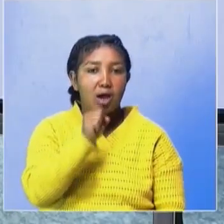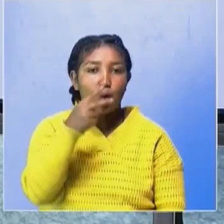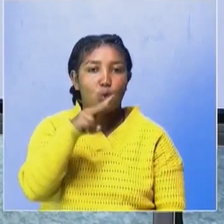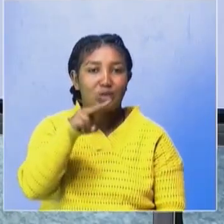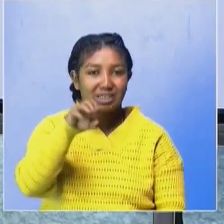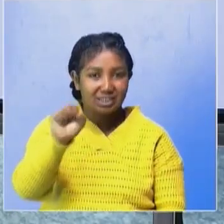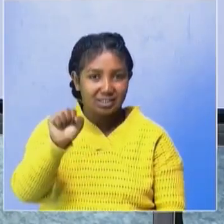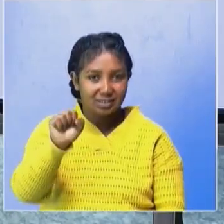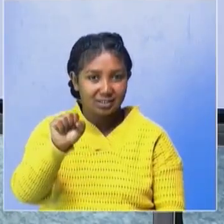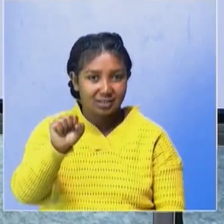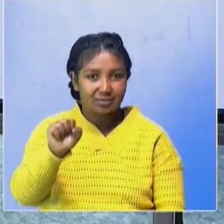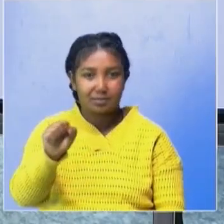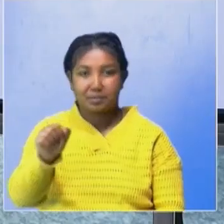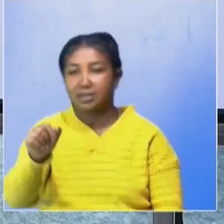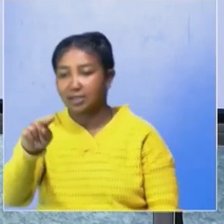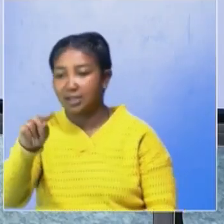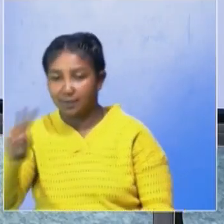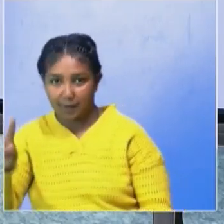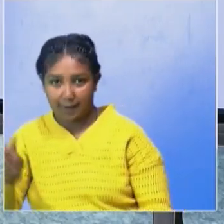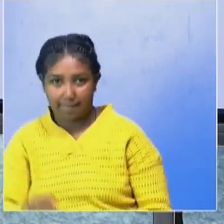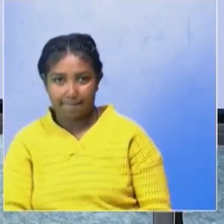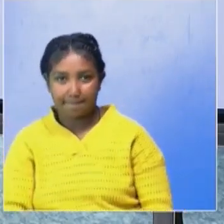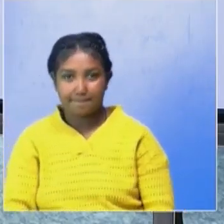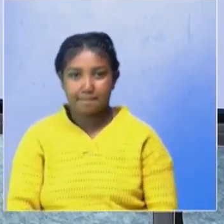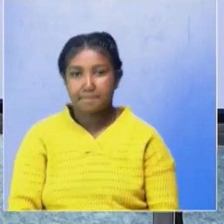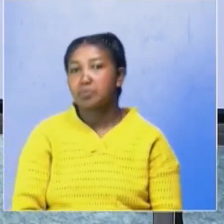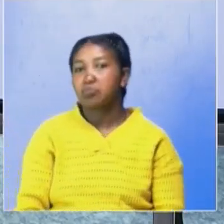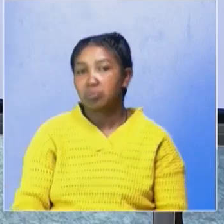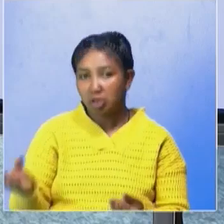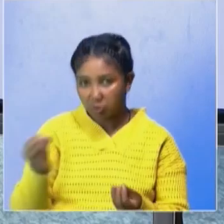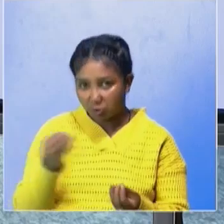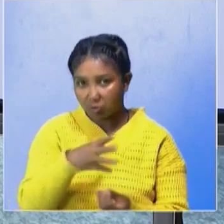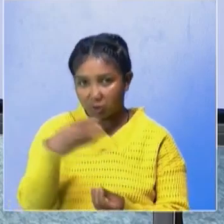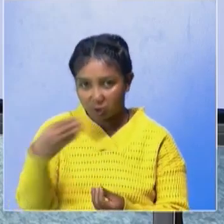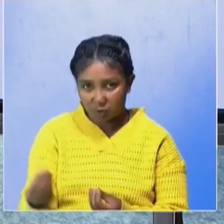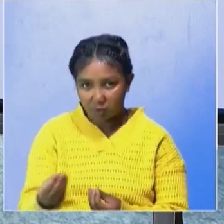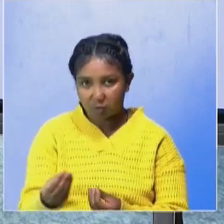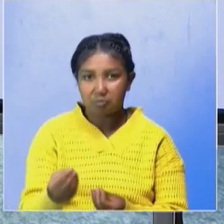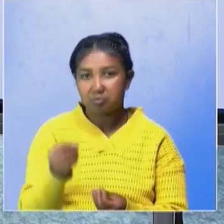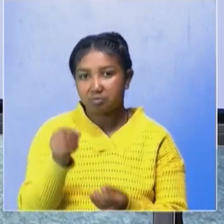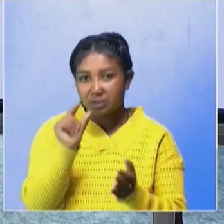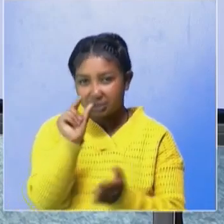watches TV. And also some